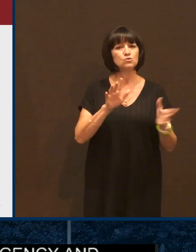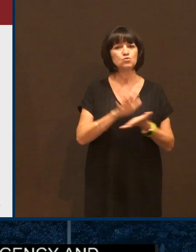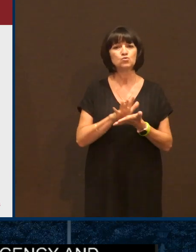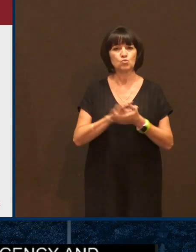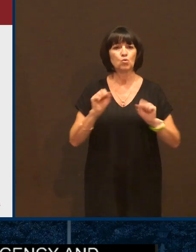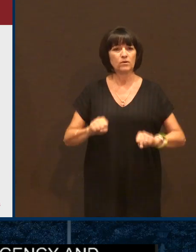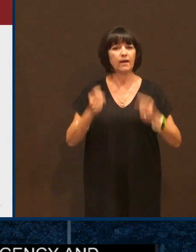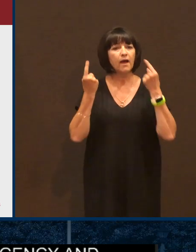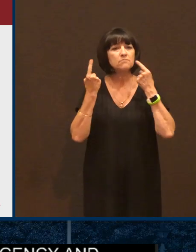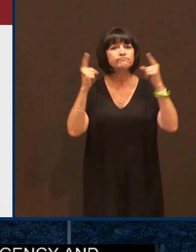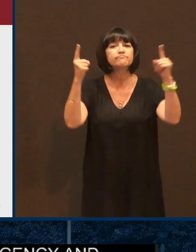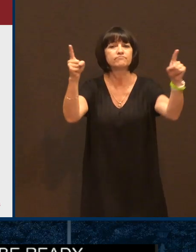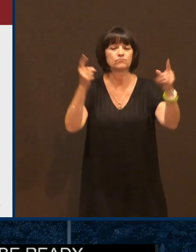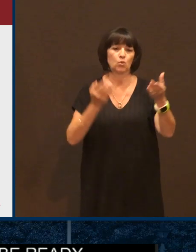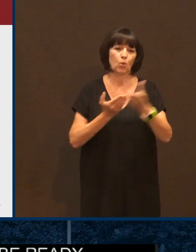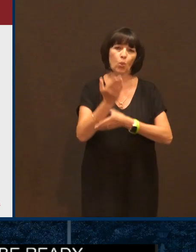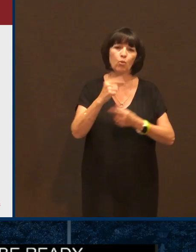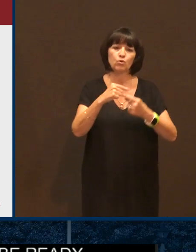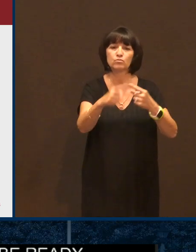move forward.